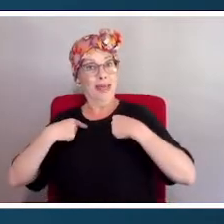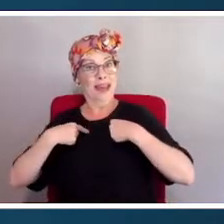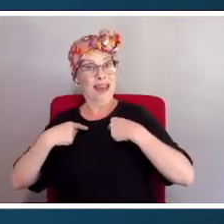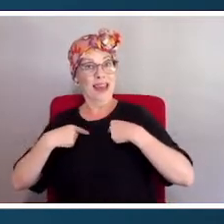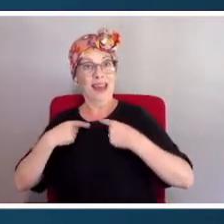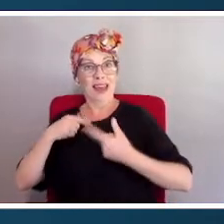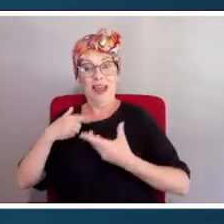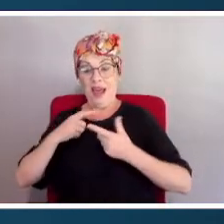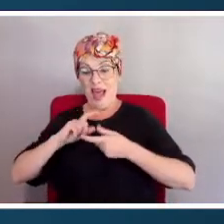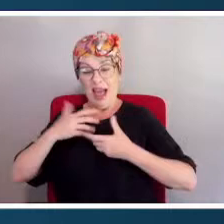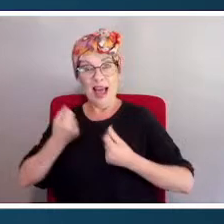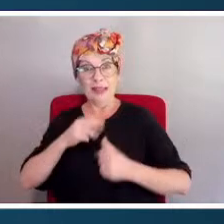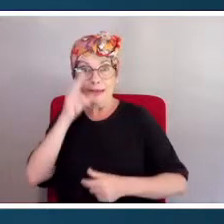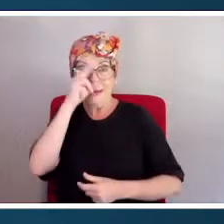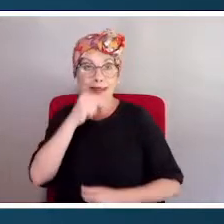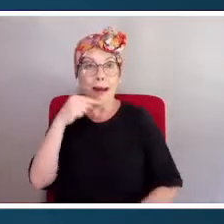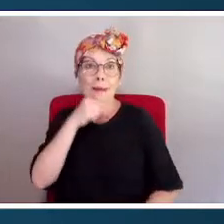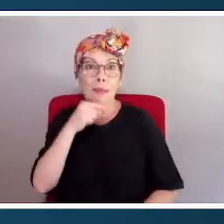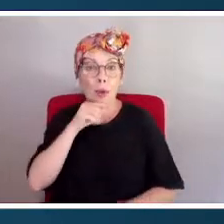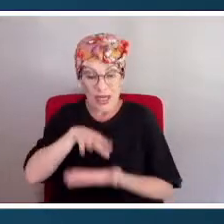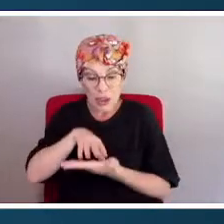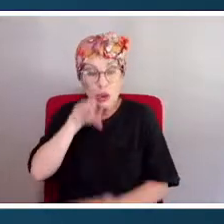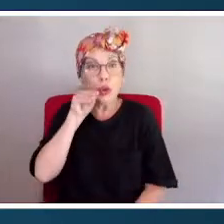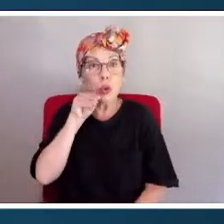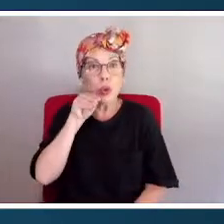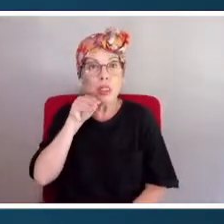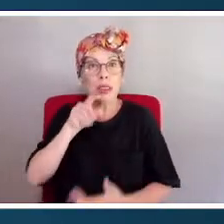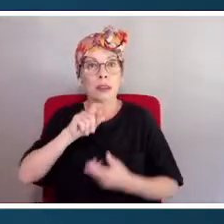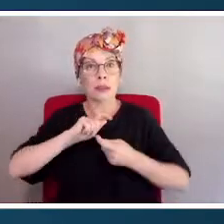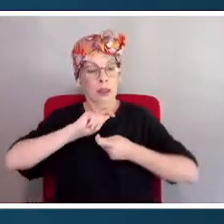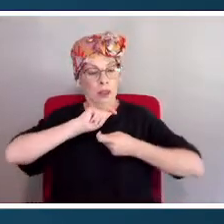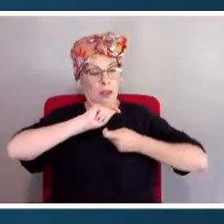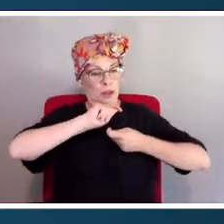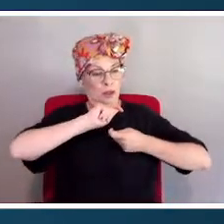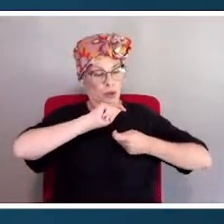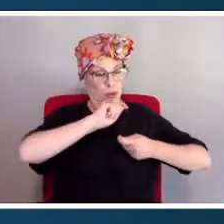to become an economics professor.